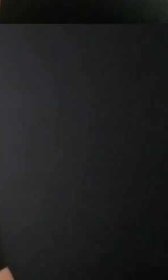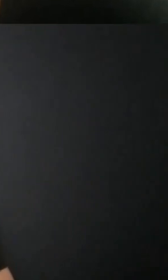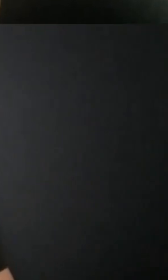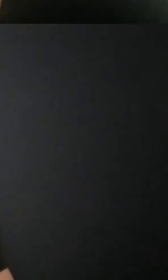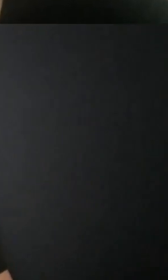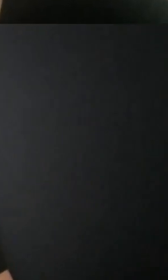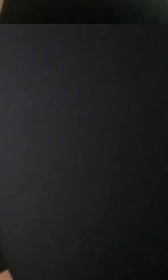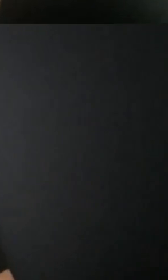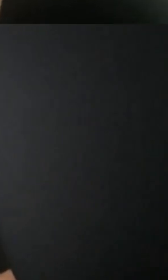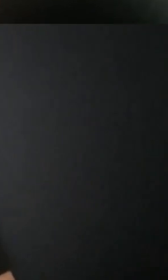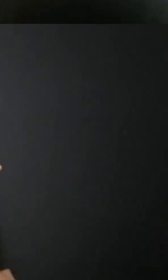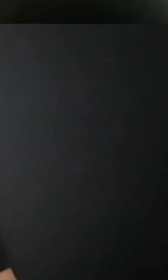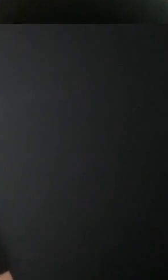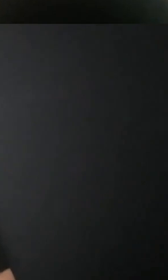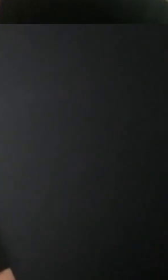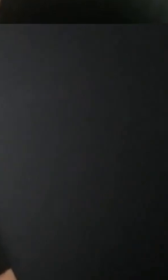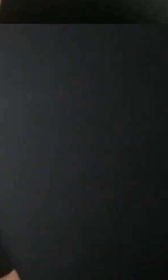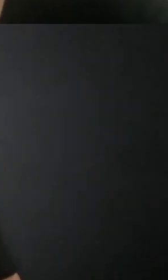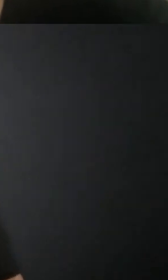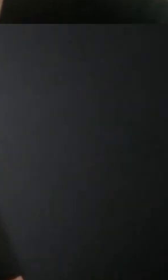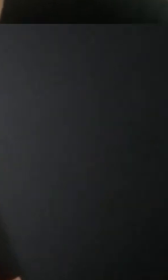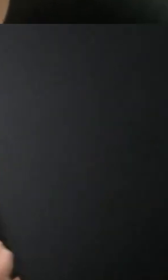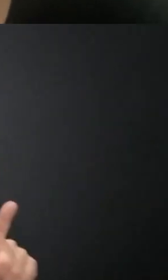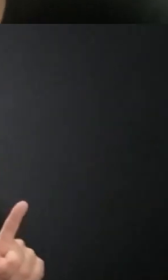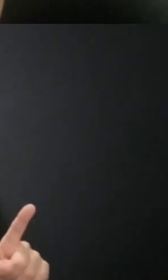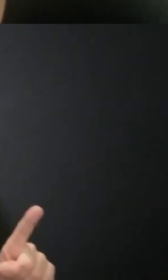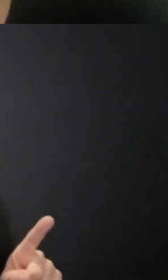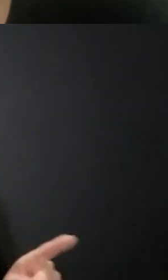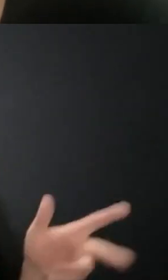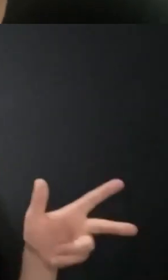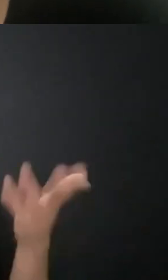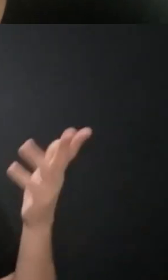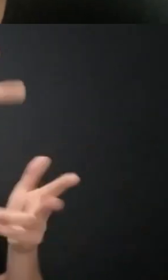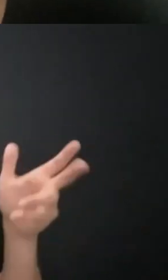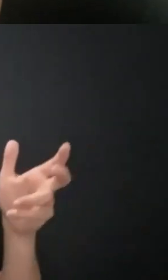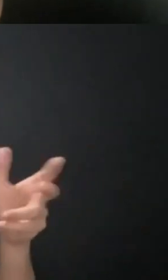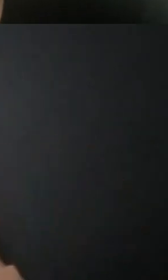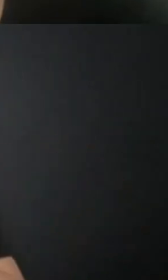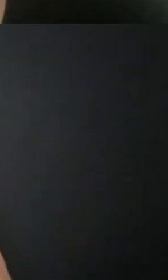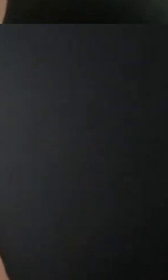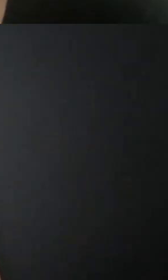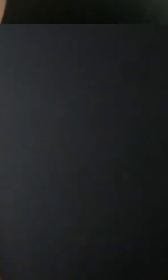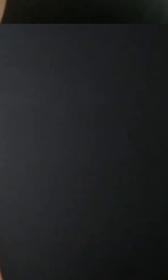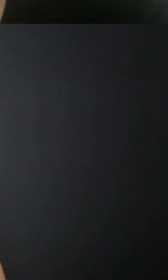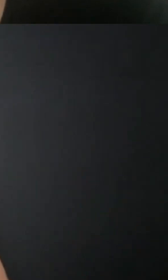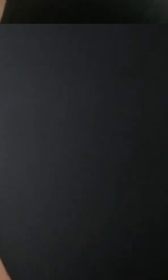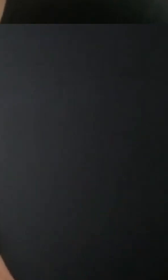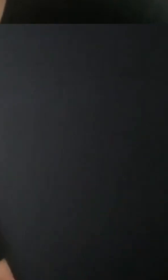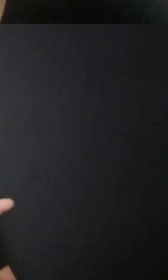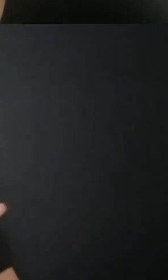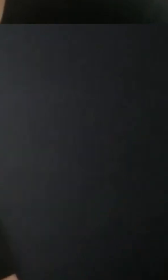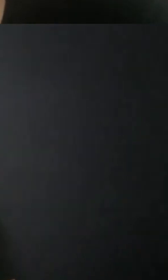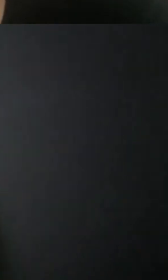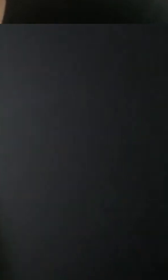with what you're learning here. So I'd wait to kind of absorb some of that, hear that, and maybe modify your answer as you see fit if needed.